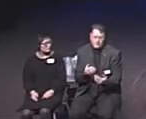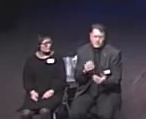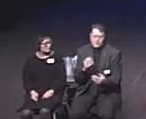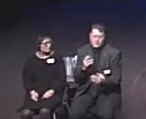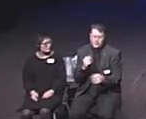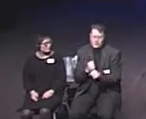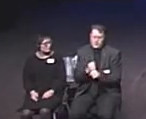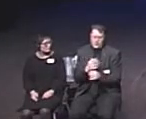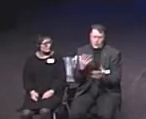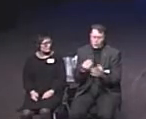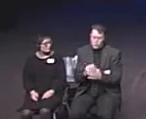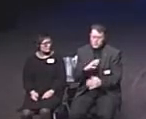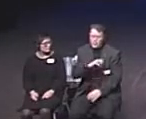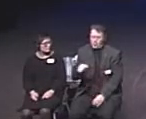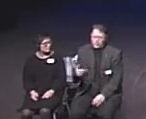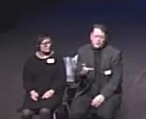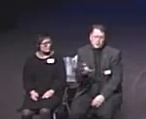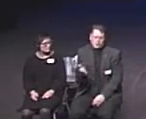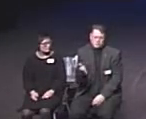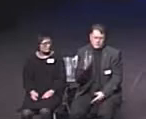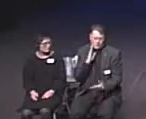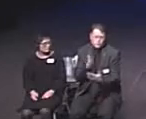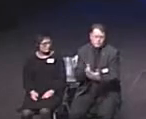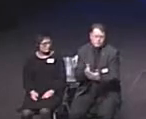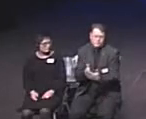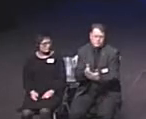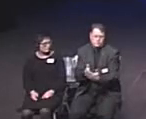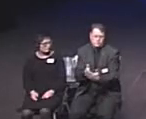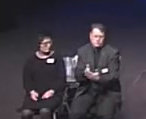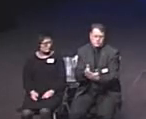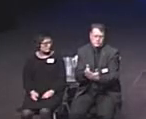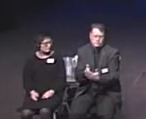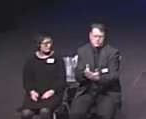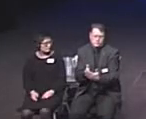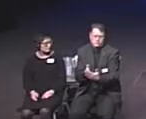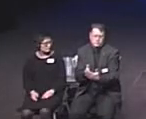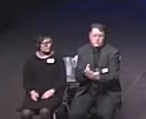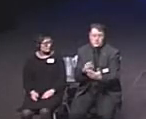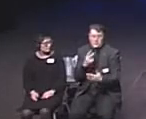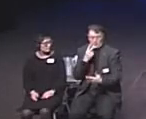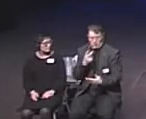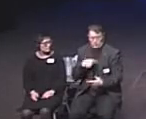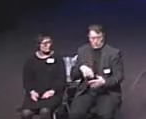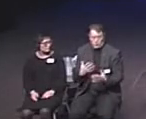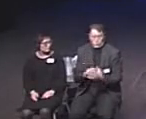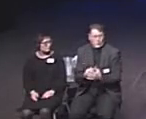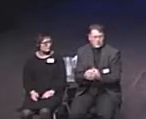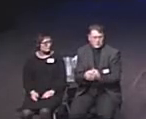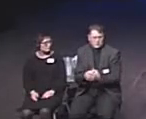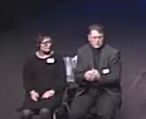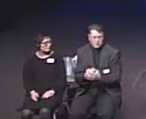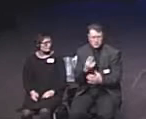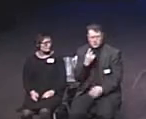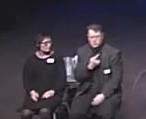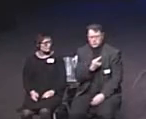all. Always, always, all the time. This is a way to show togetherness. And if you look at